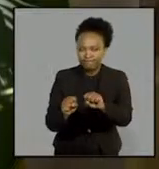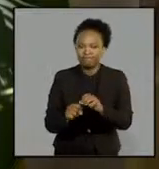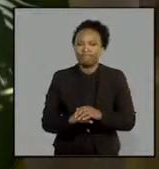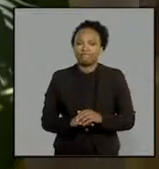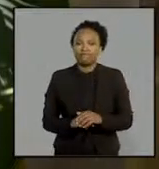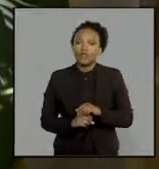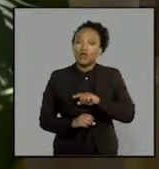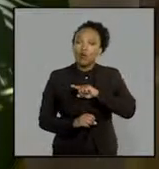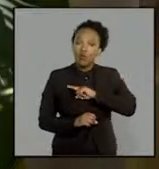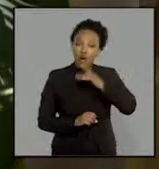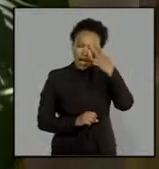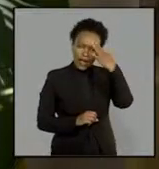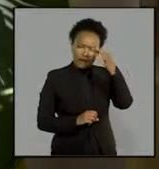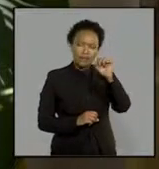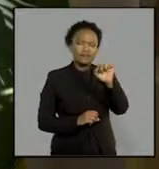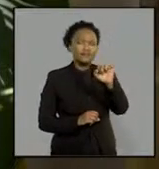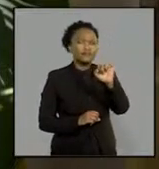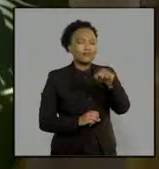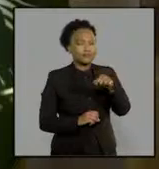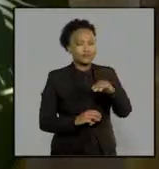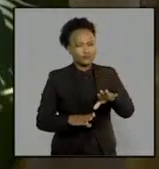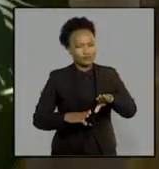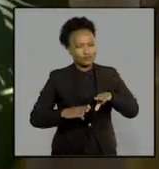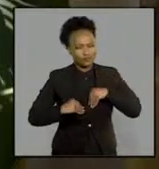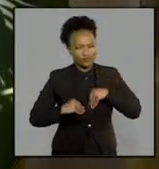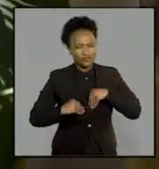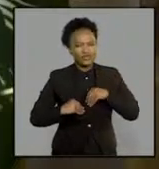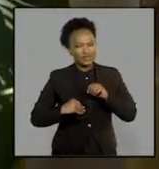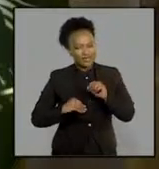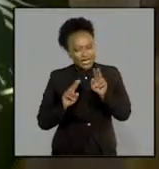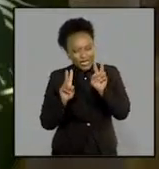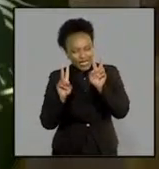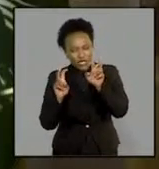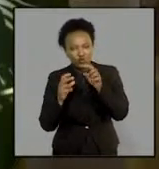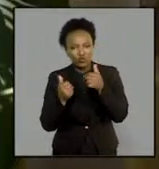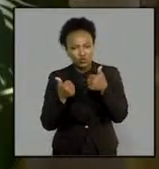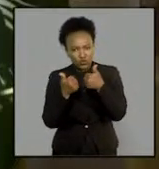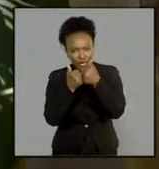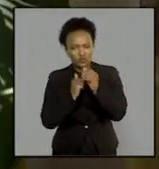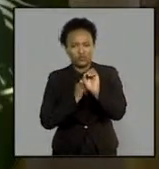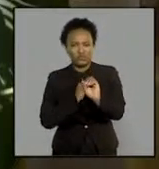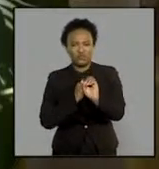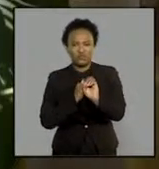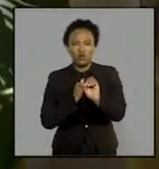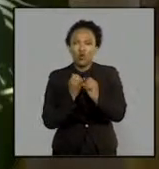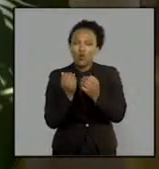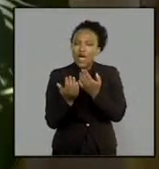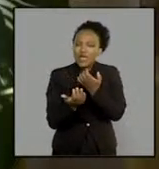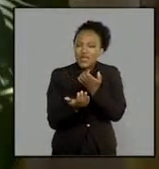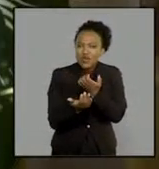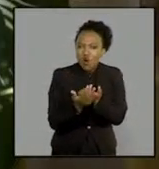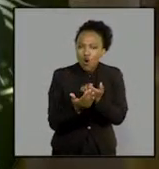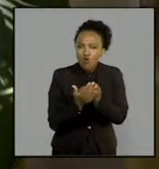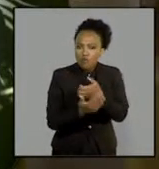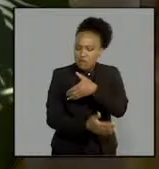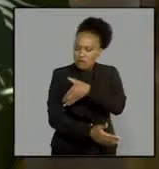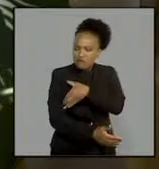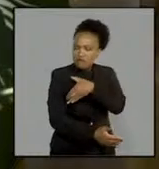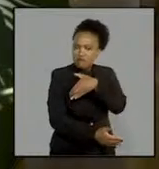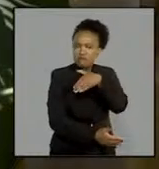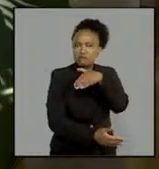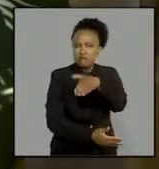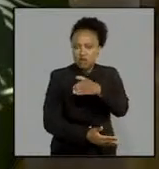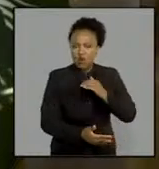Government appreciates that there are pressing contemporary issues. The economic empowerment